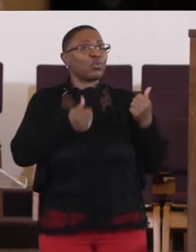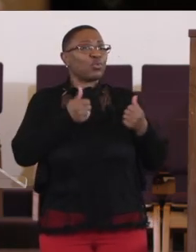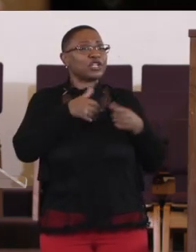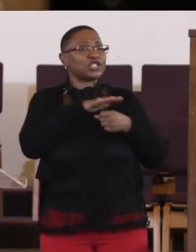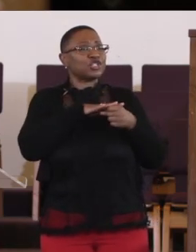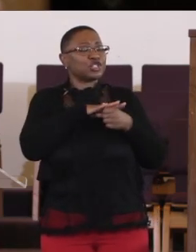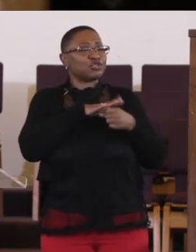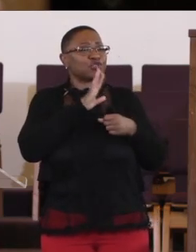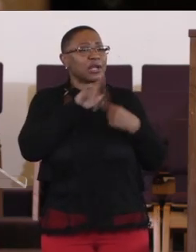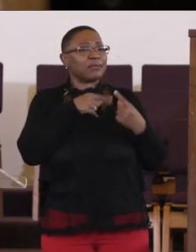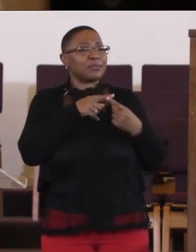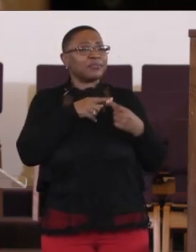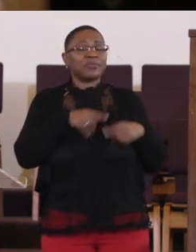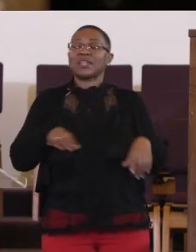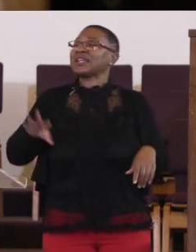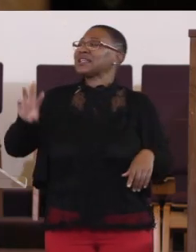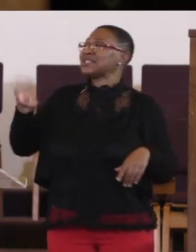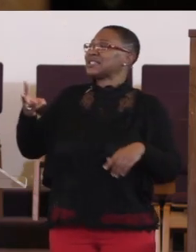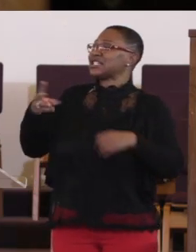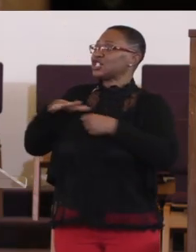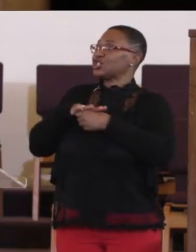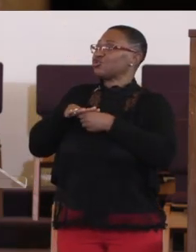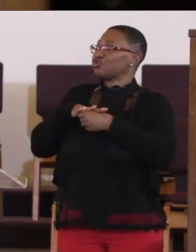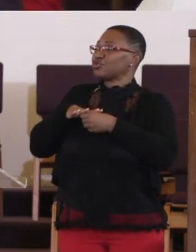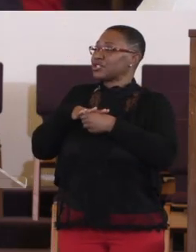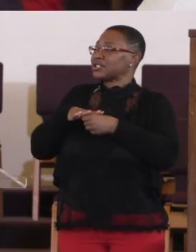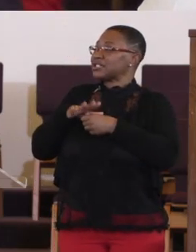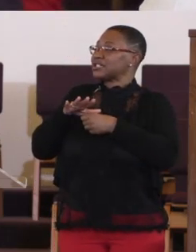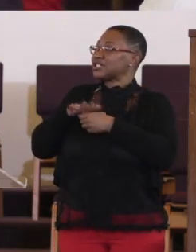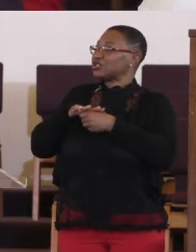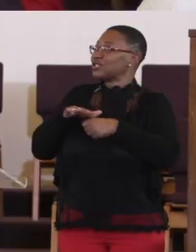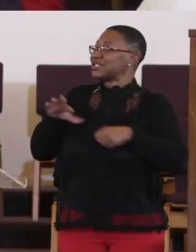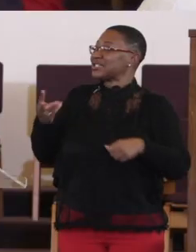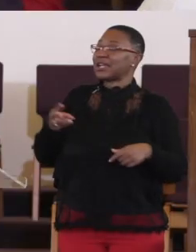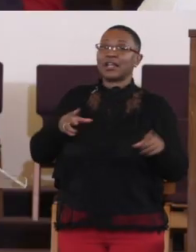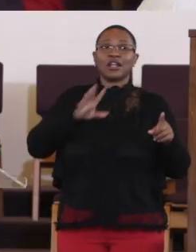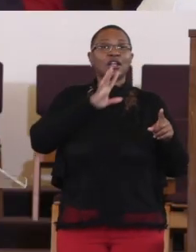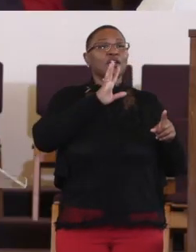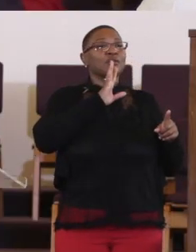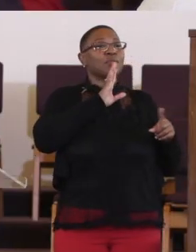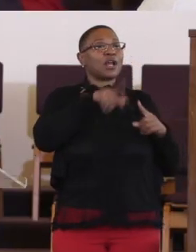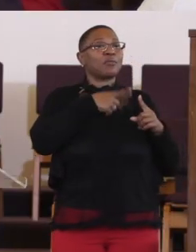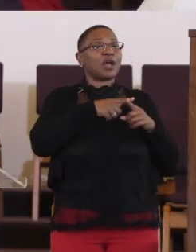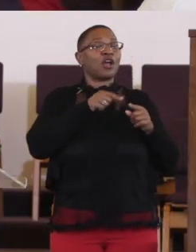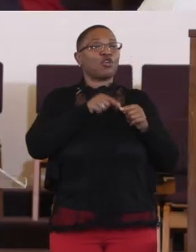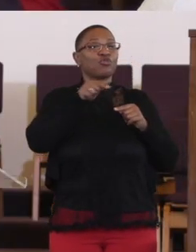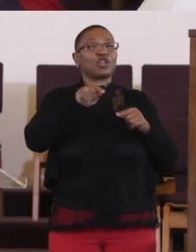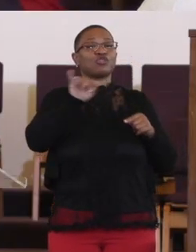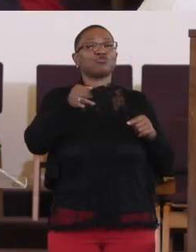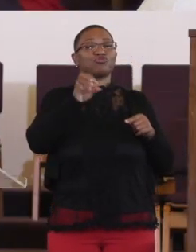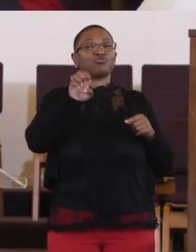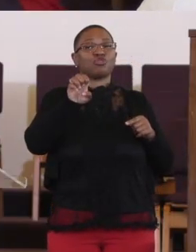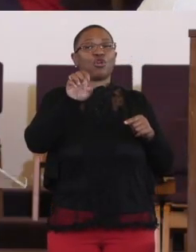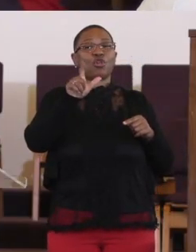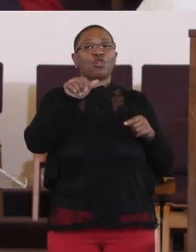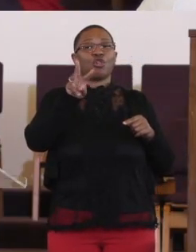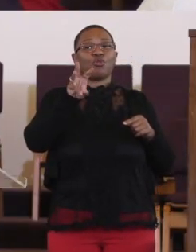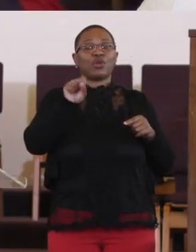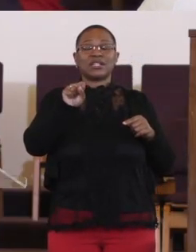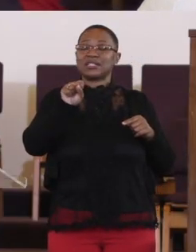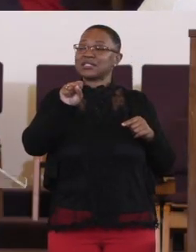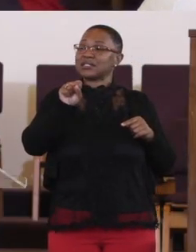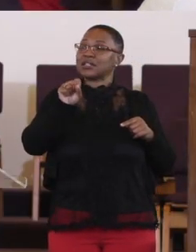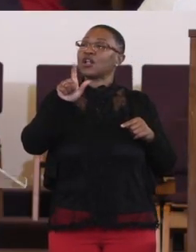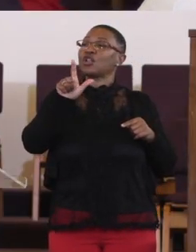Which district? 6. District 6. Okay. So I'm talking about right across from the Joe Louis Greenway. All right. How